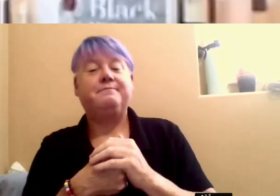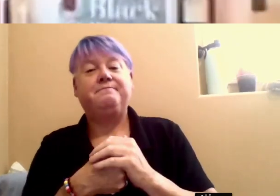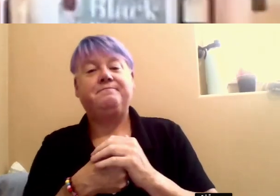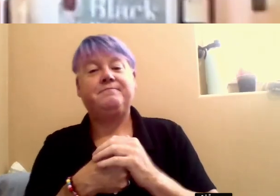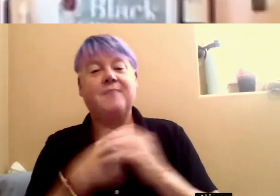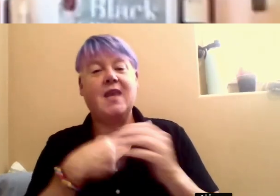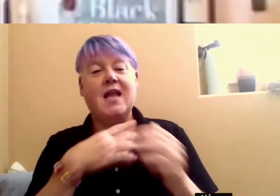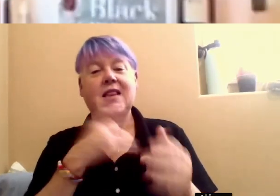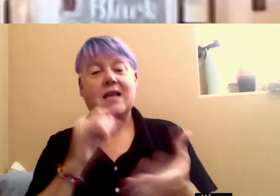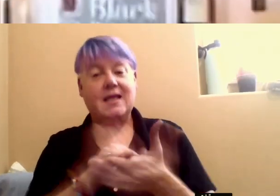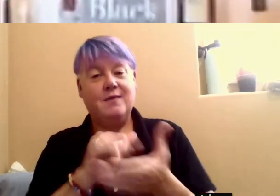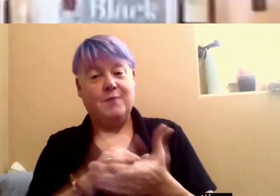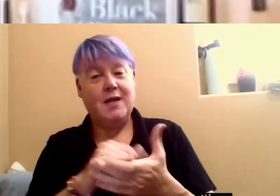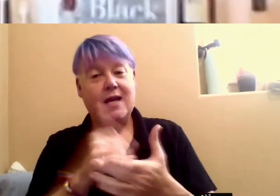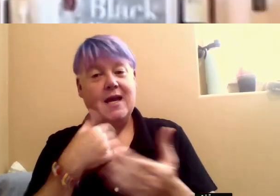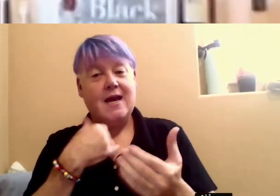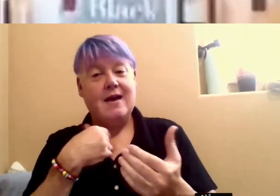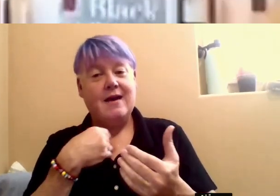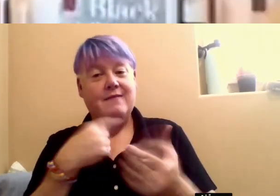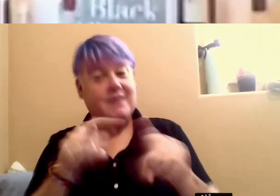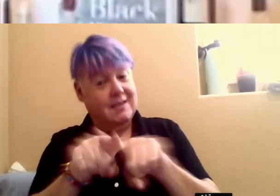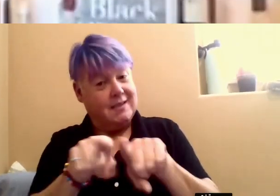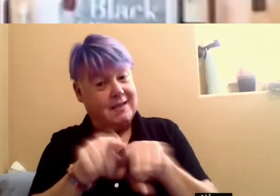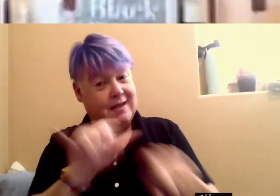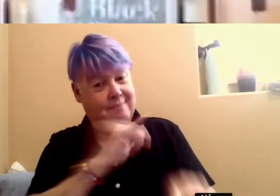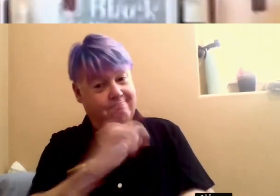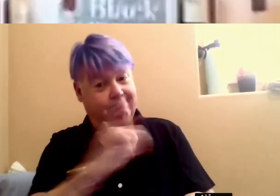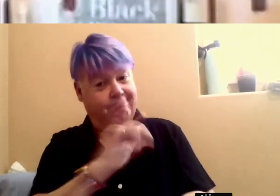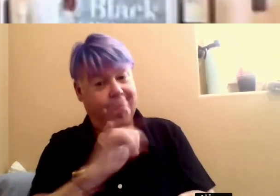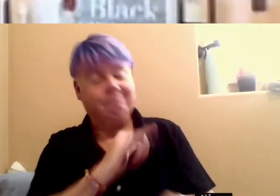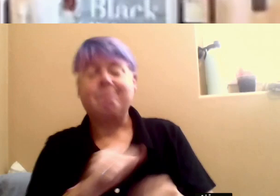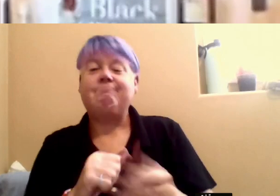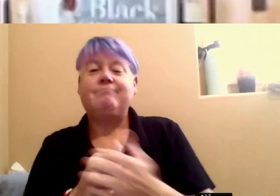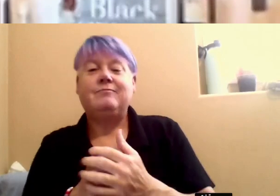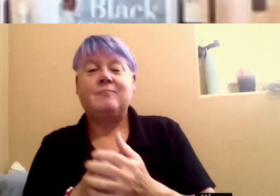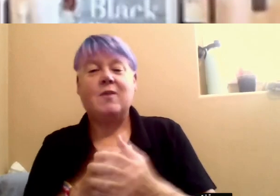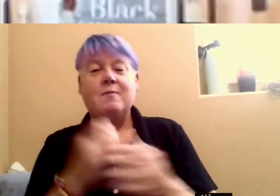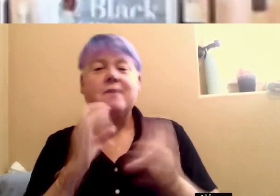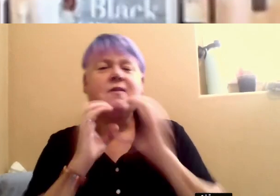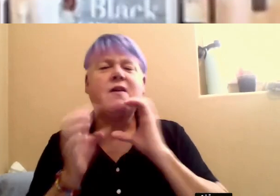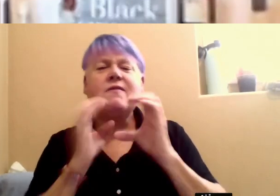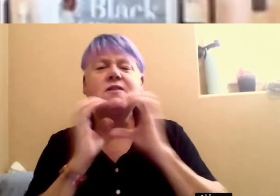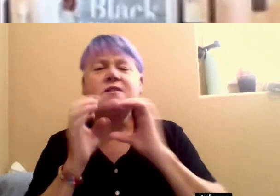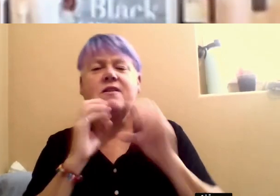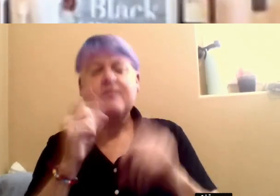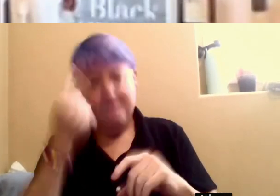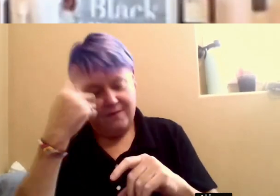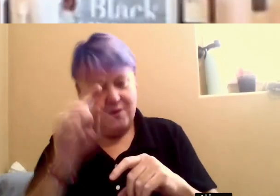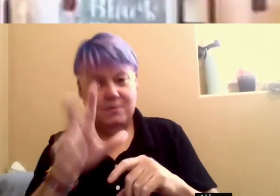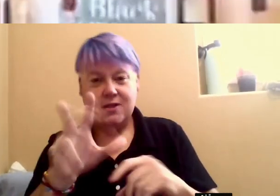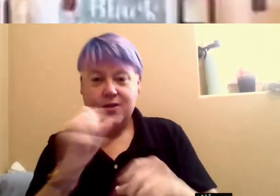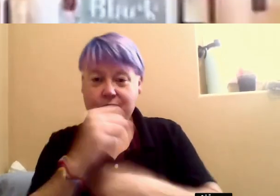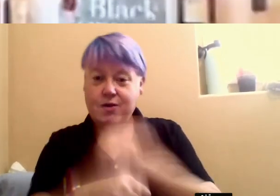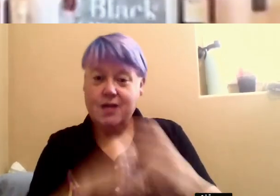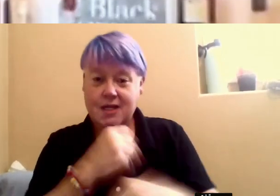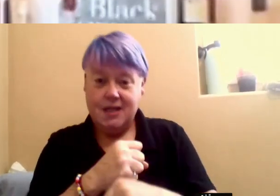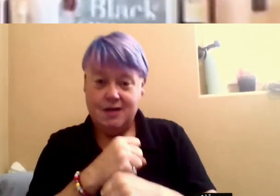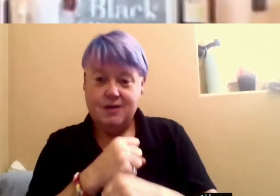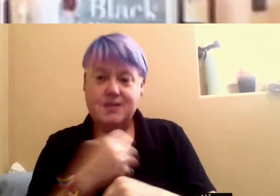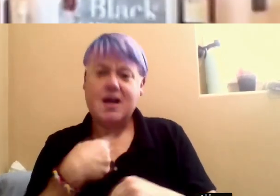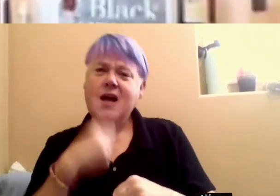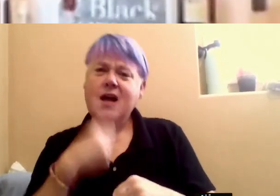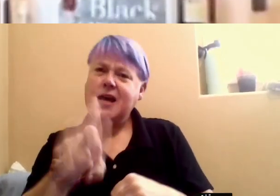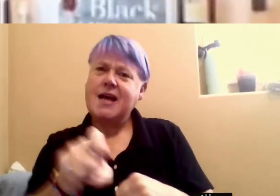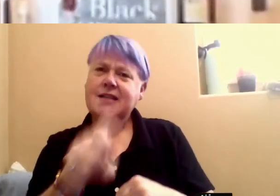that we have these similarities. We've been having these conversations for almost 30 years. I'll ask Dad a question about his